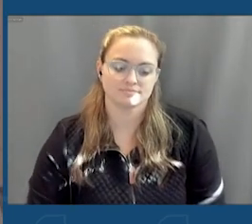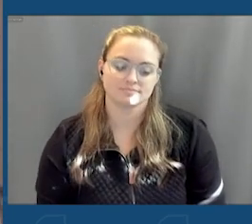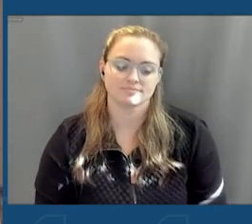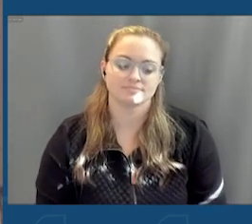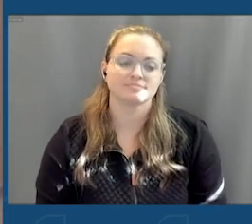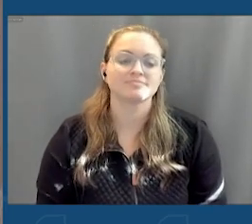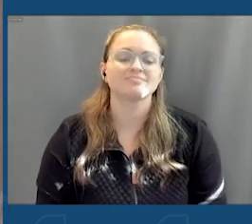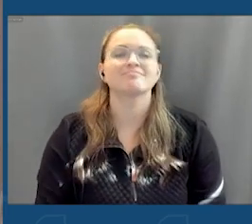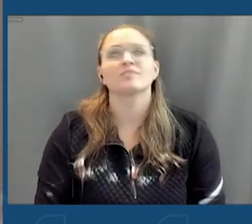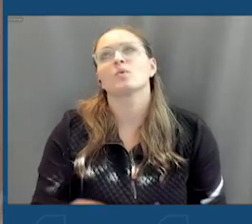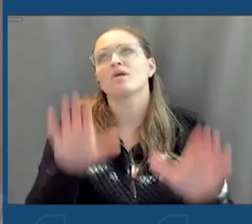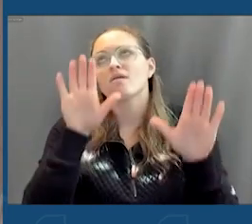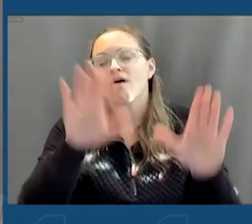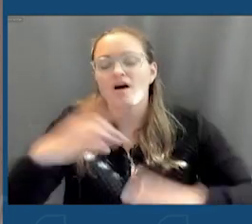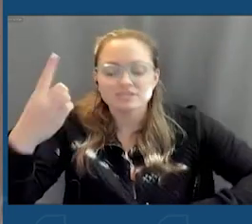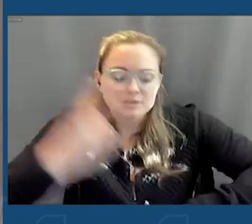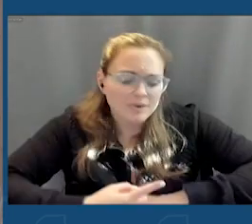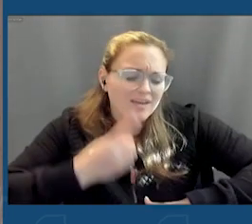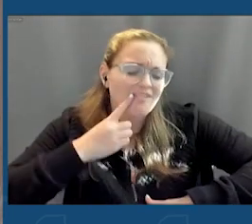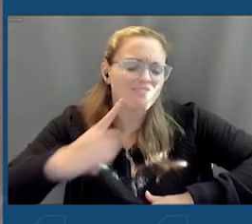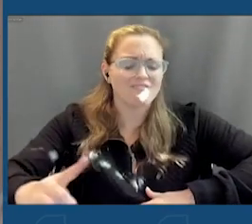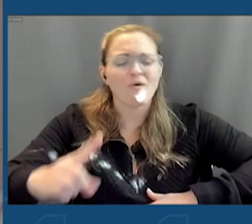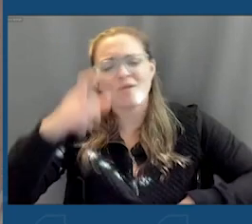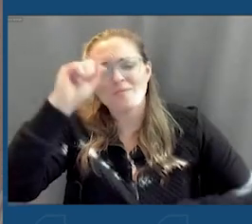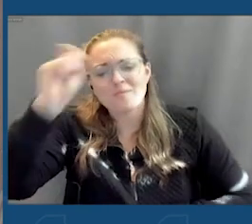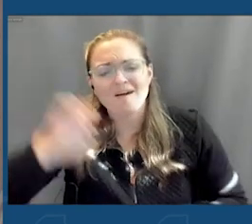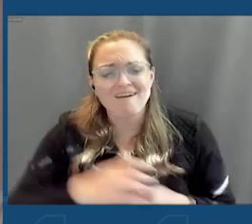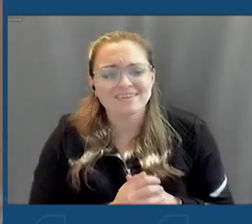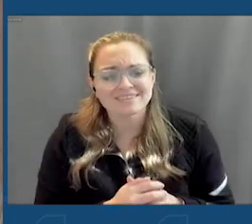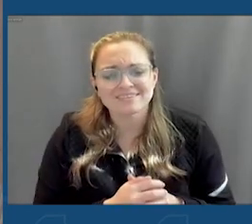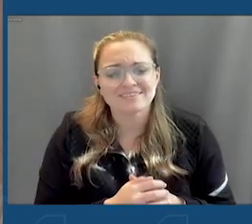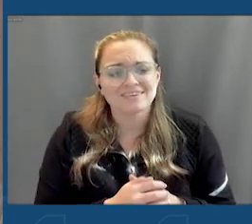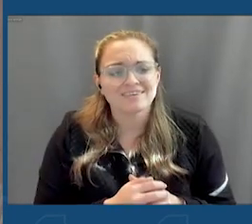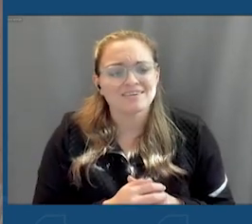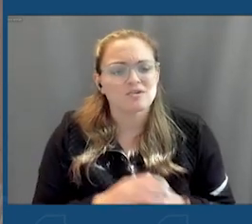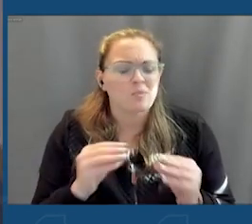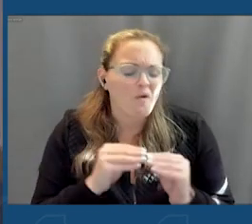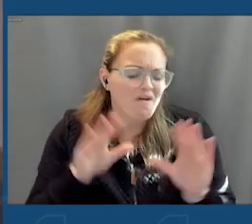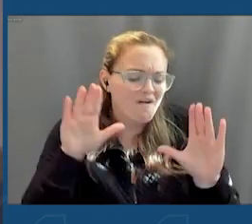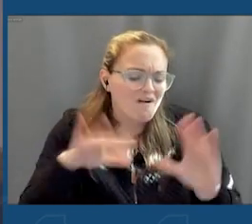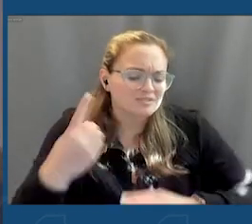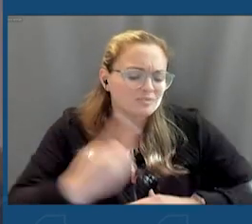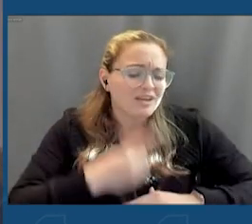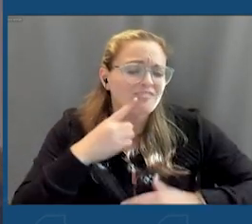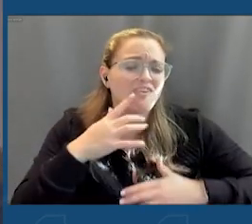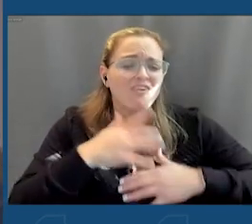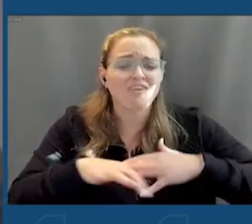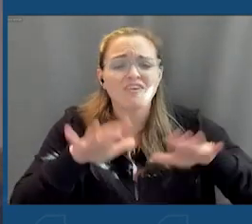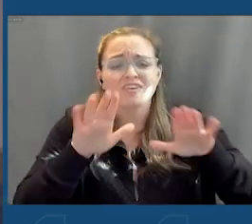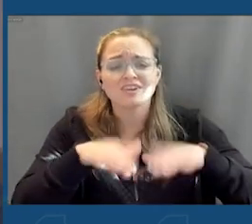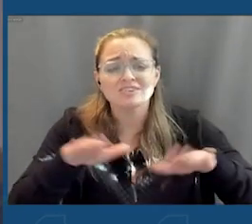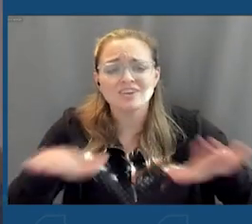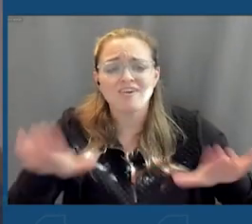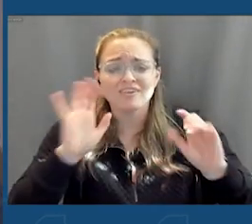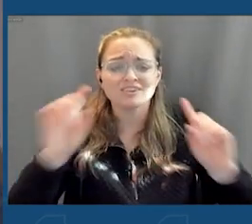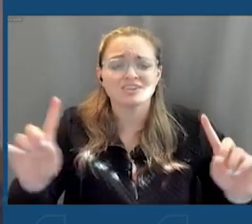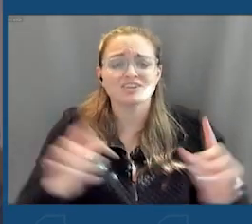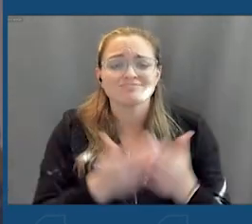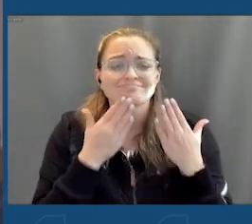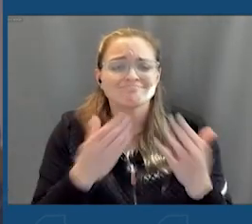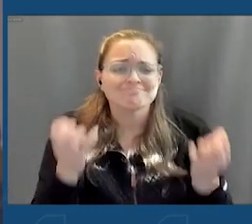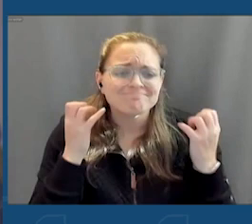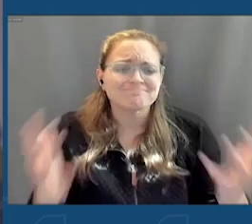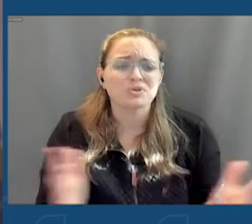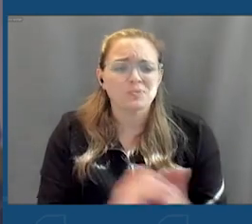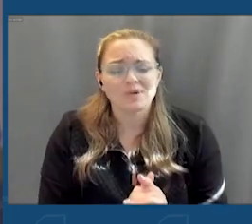What an awesome day for the Bronx, and what an even more awesome day for early childhood education. Thank you so